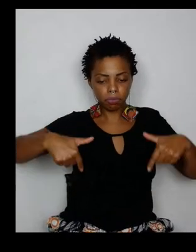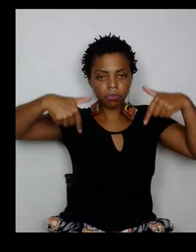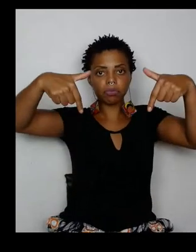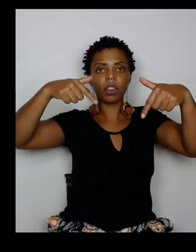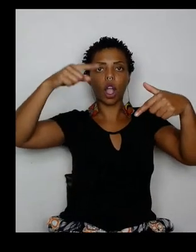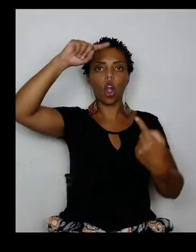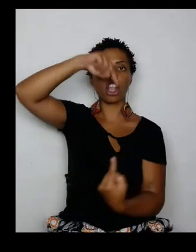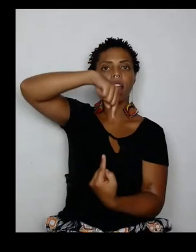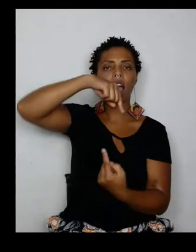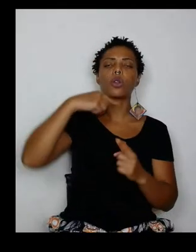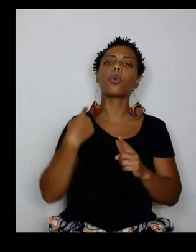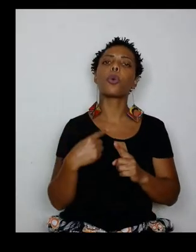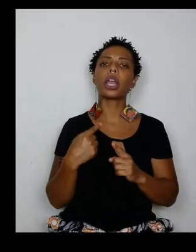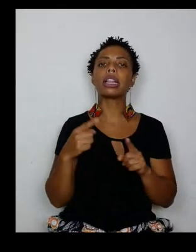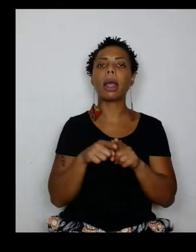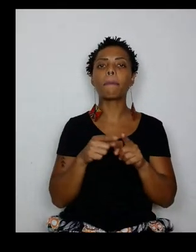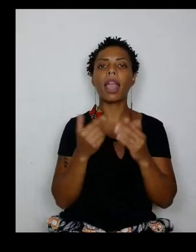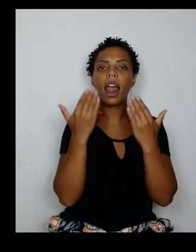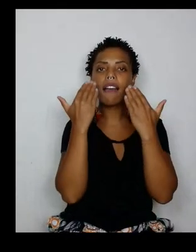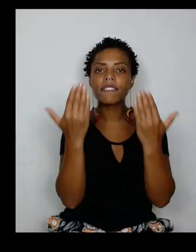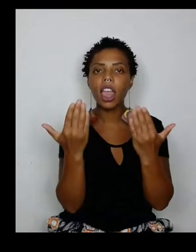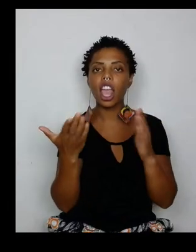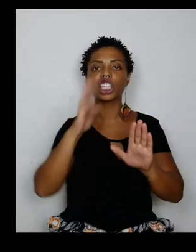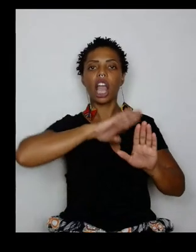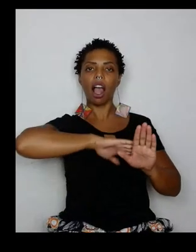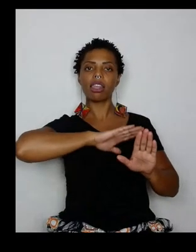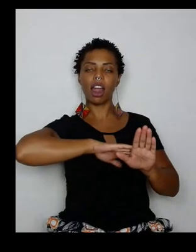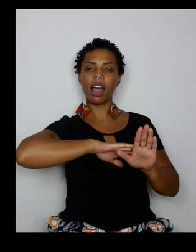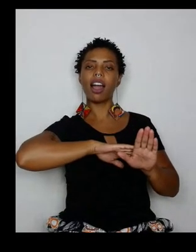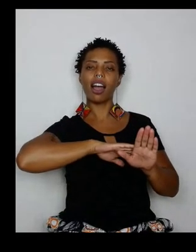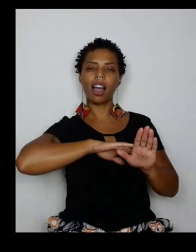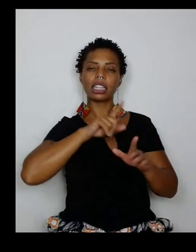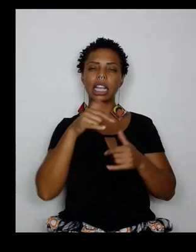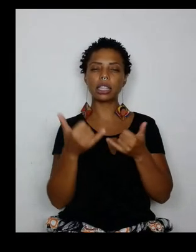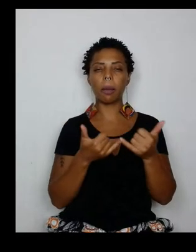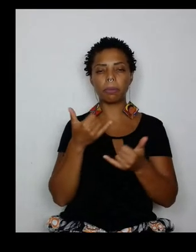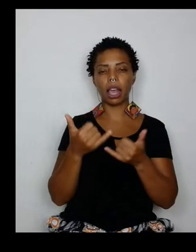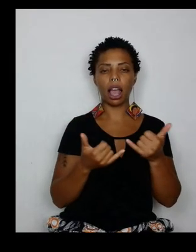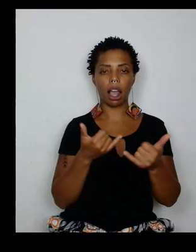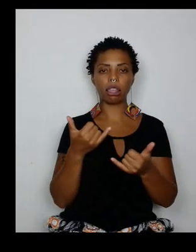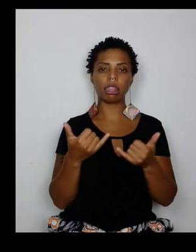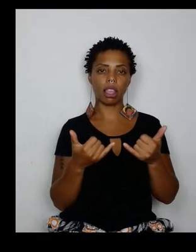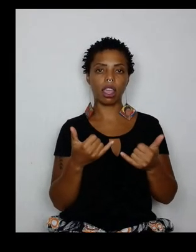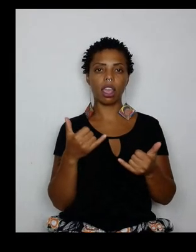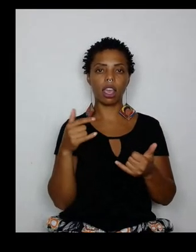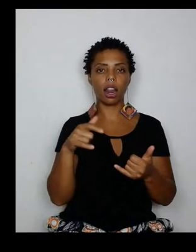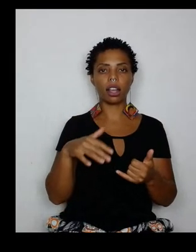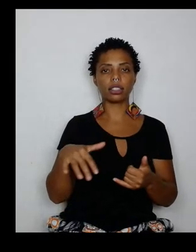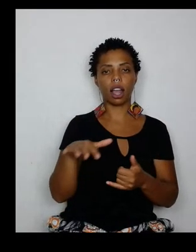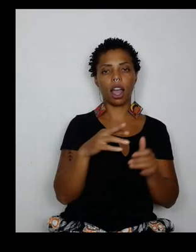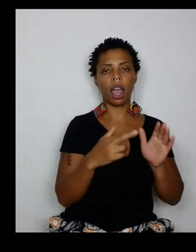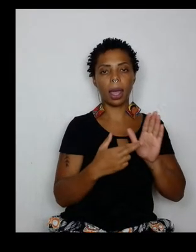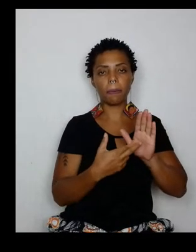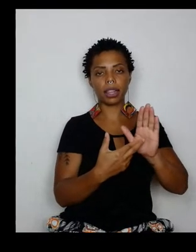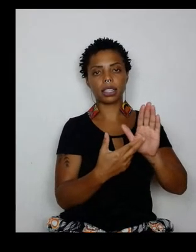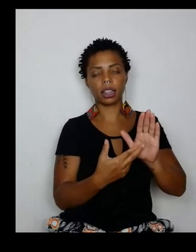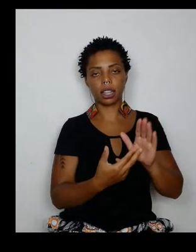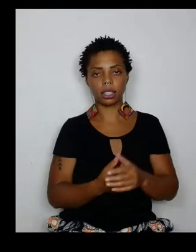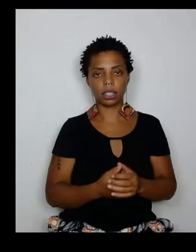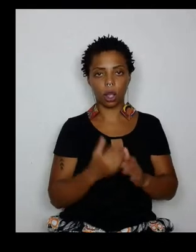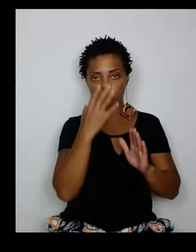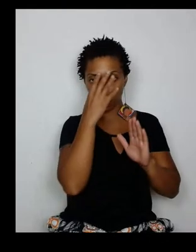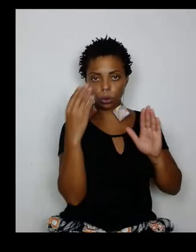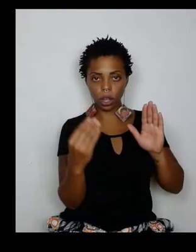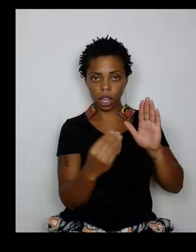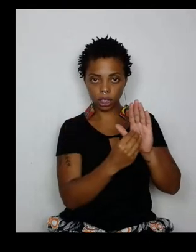these play in the field of representation because of course the self-portrait itself may look over here like it's all in